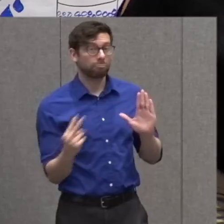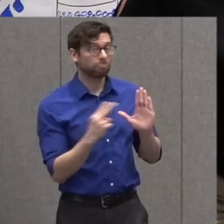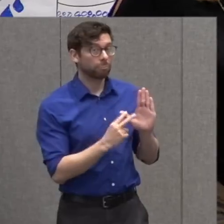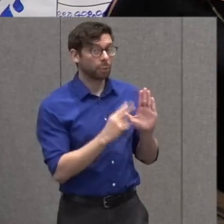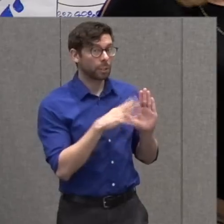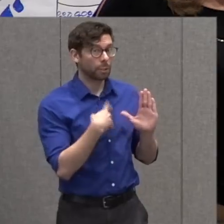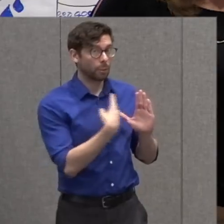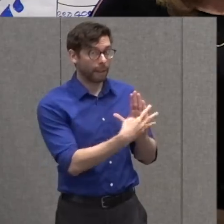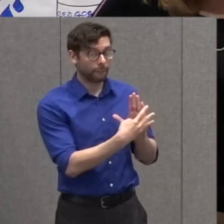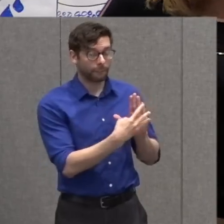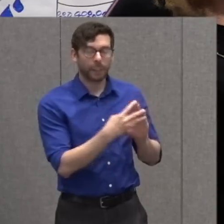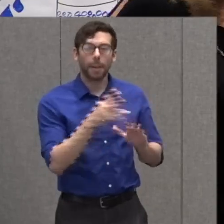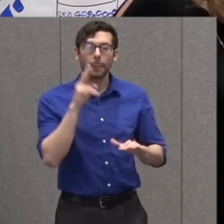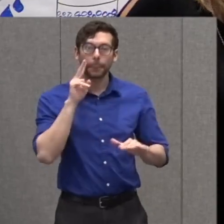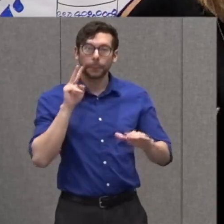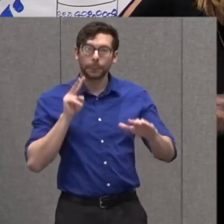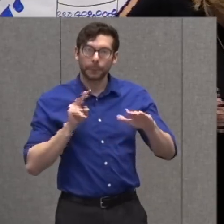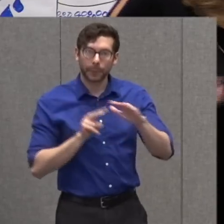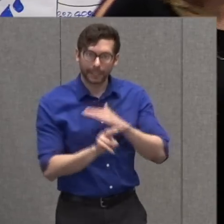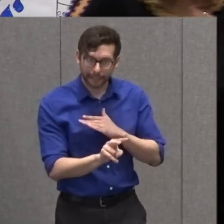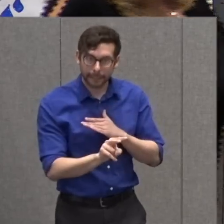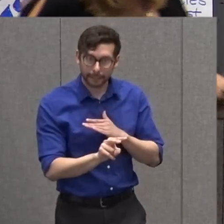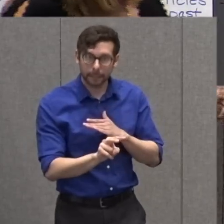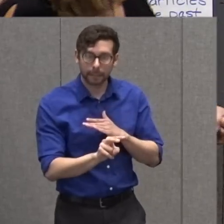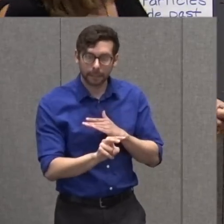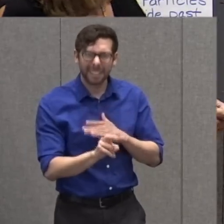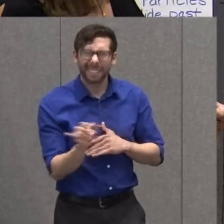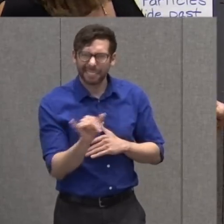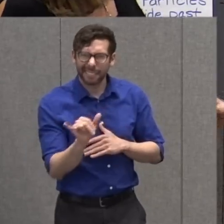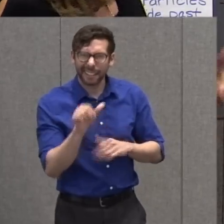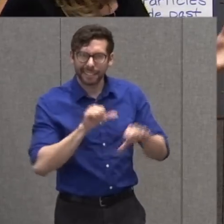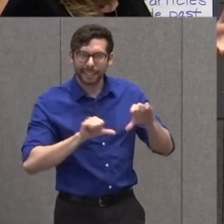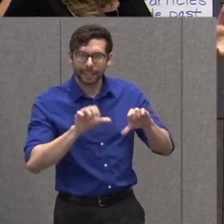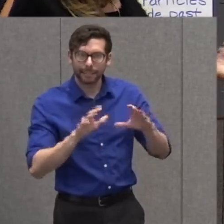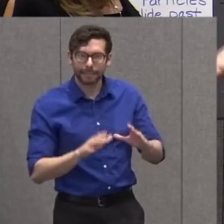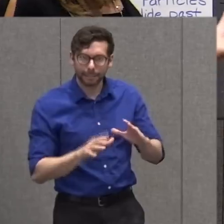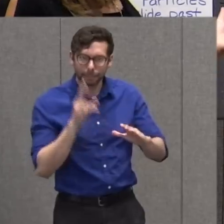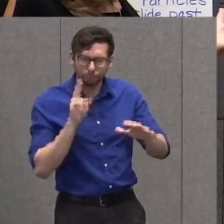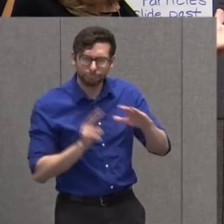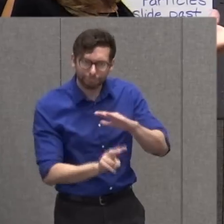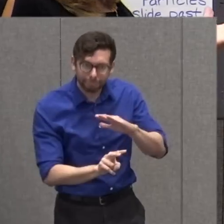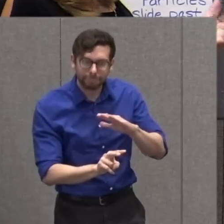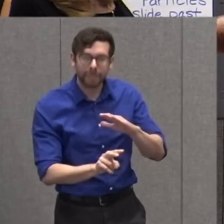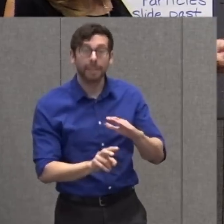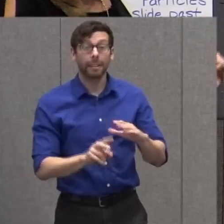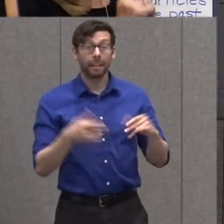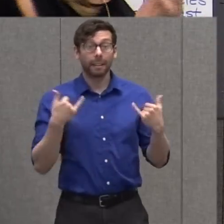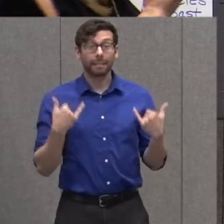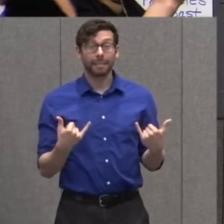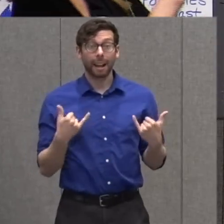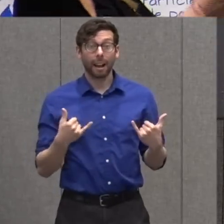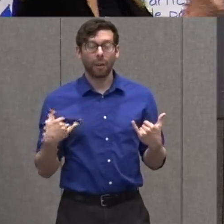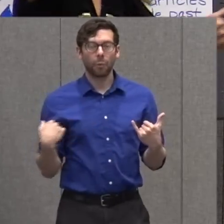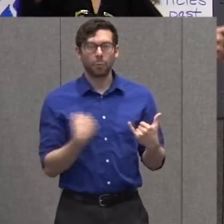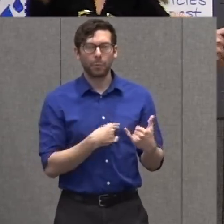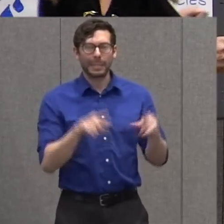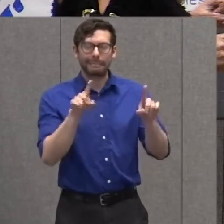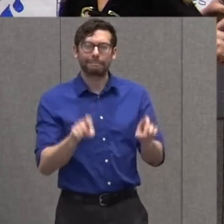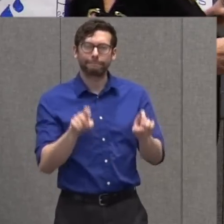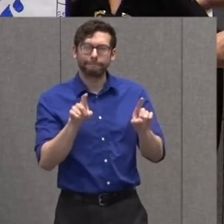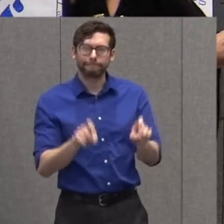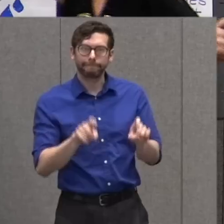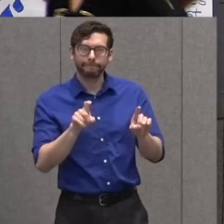made a prediction that scientists, like scientists do. And now we have to test our prediction. But I want to ask a